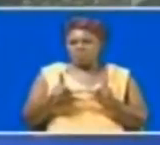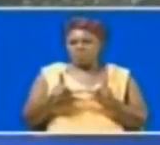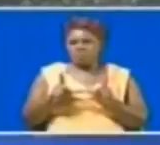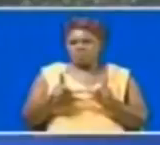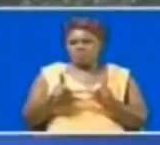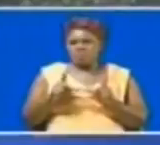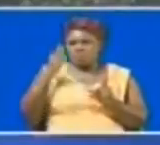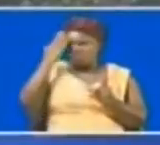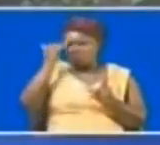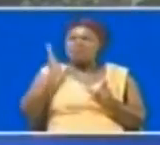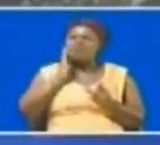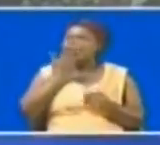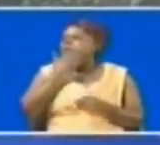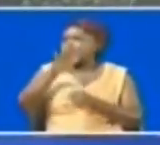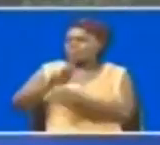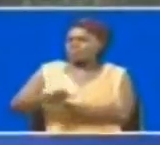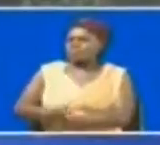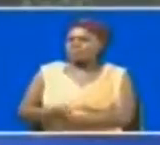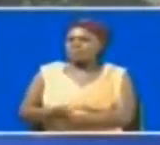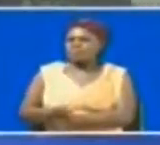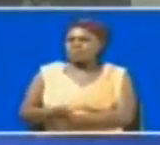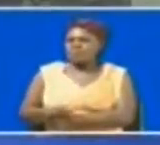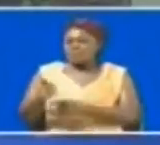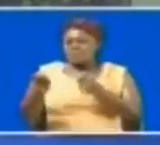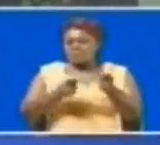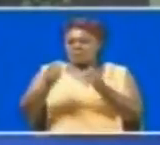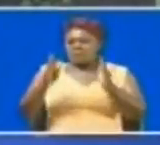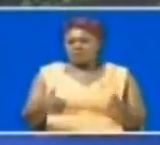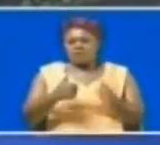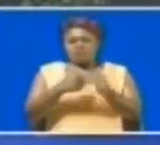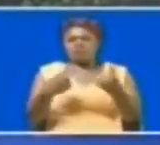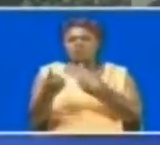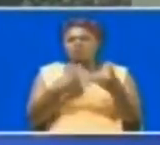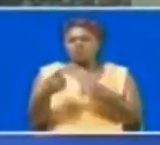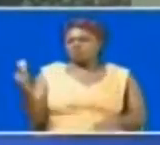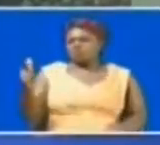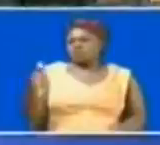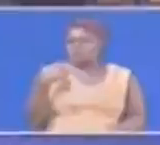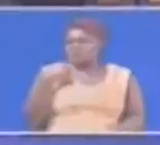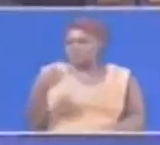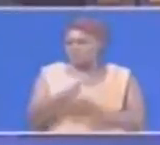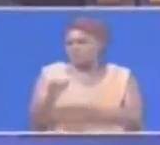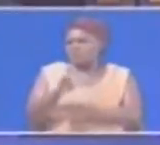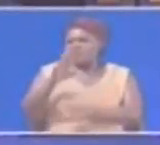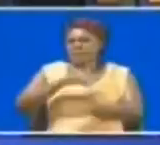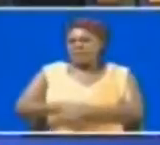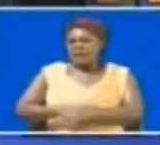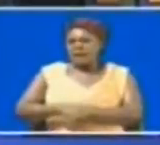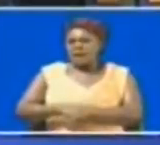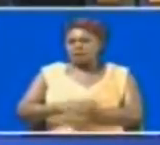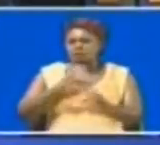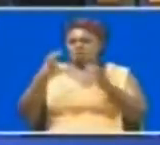licenses following claims of racial bias. The manager, who declined to speak on camera, said the branch had not received